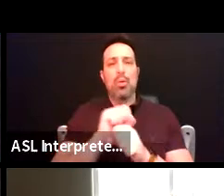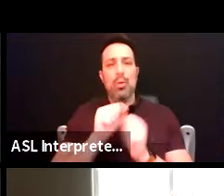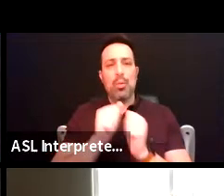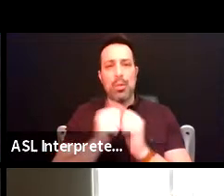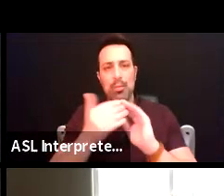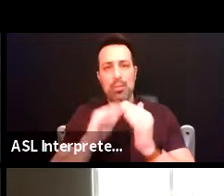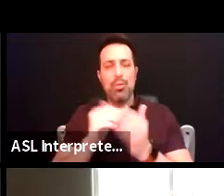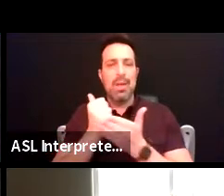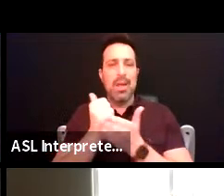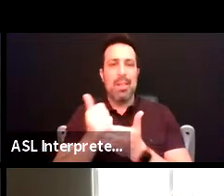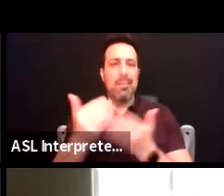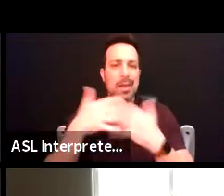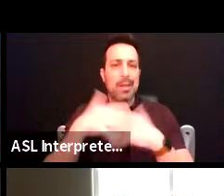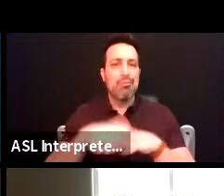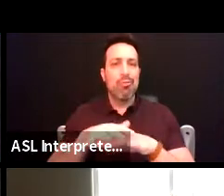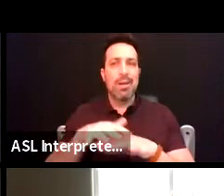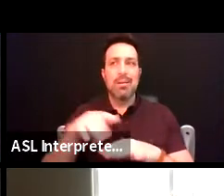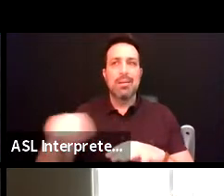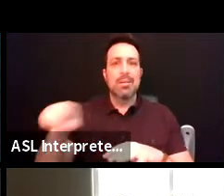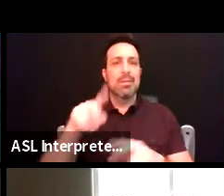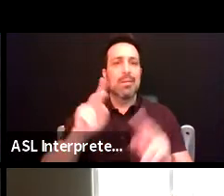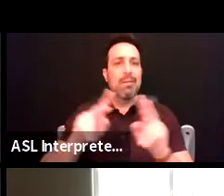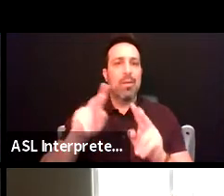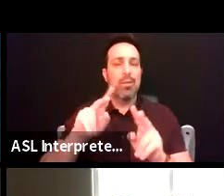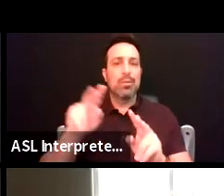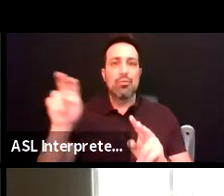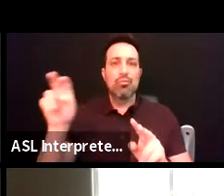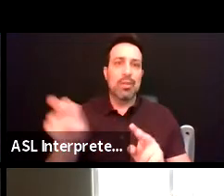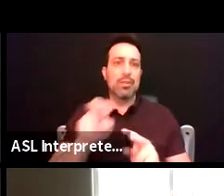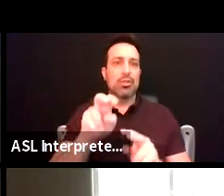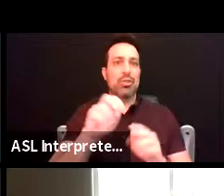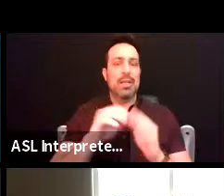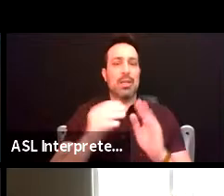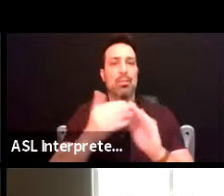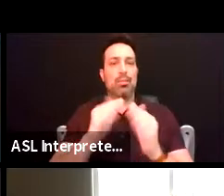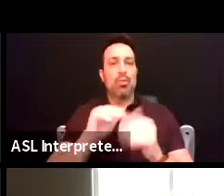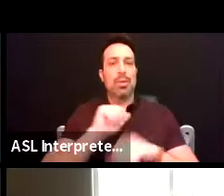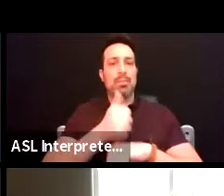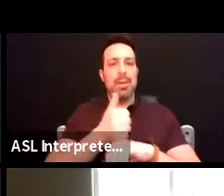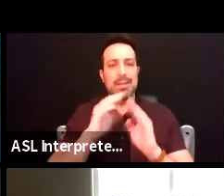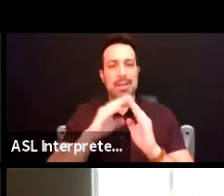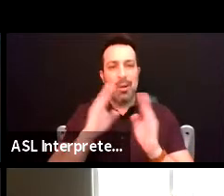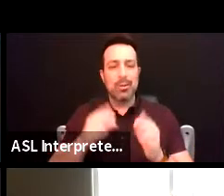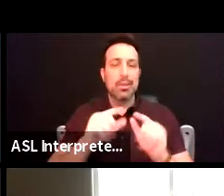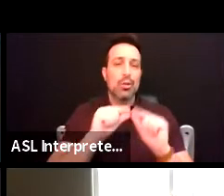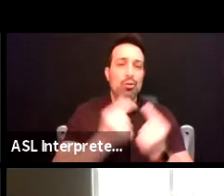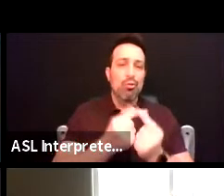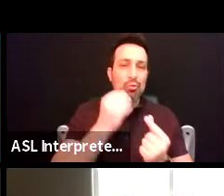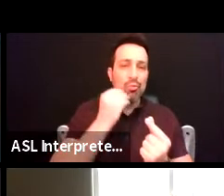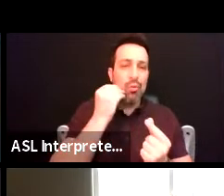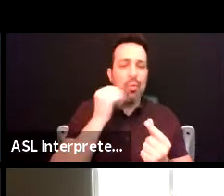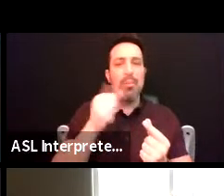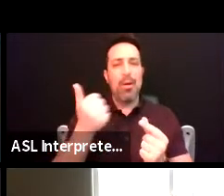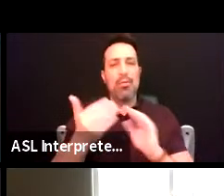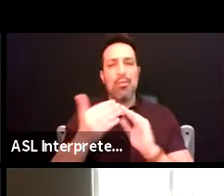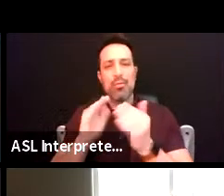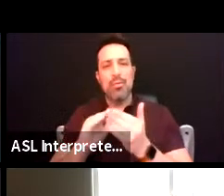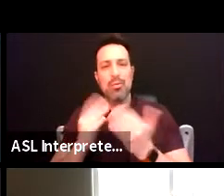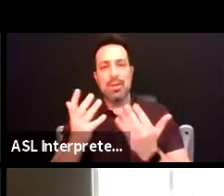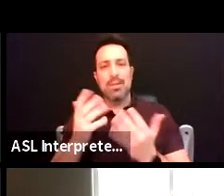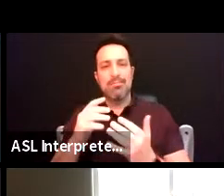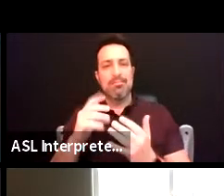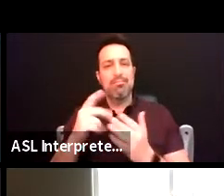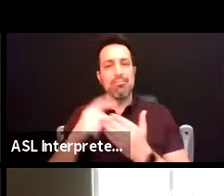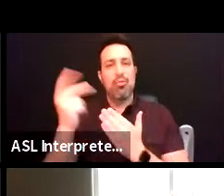to help integrate folks that were transitioning into a community-based housing, so group homes and other community residential siting programs, and